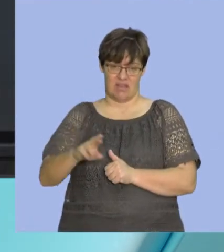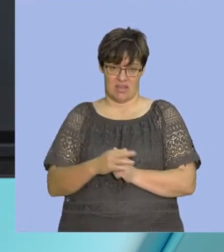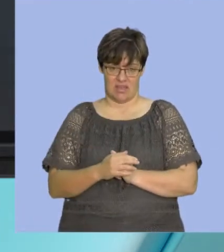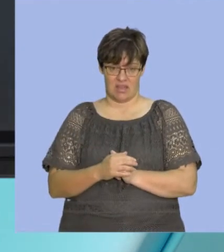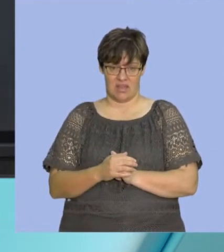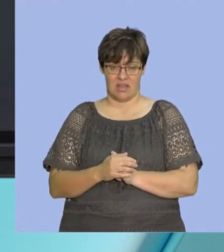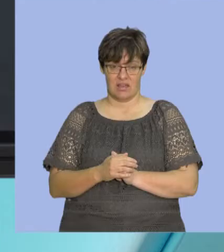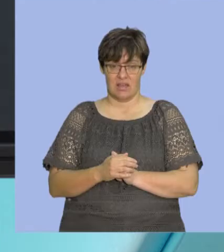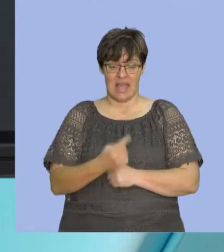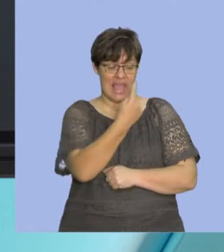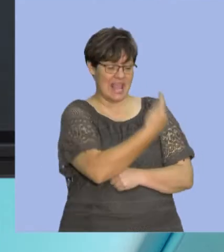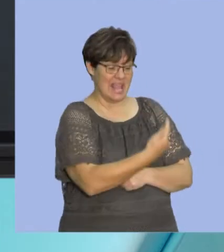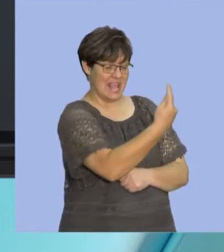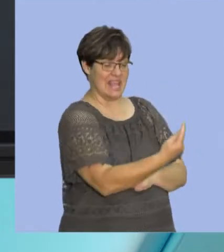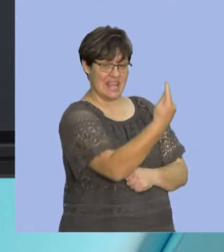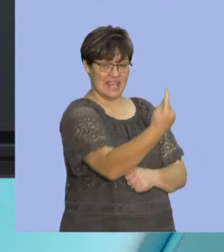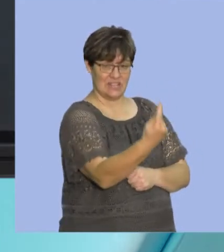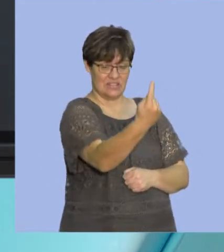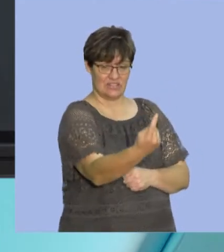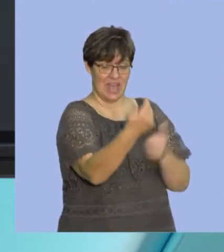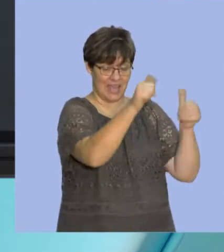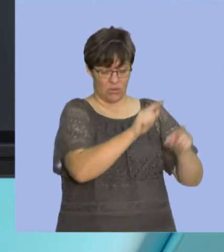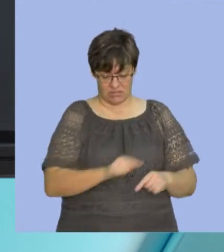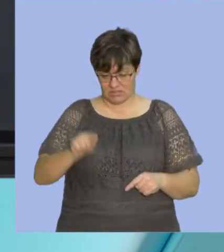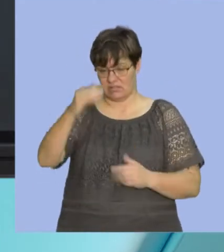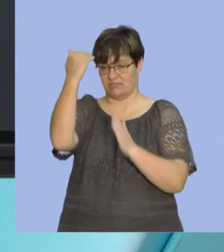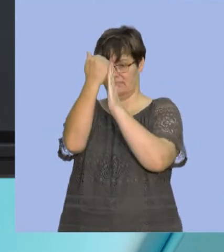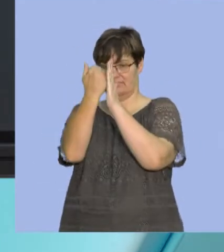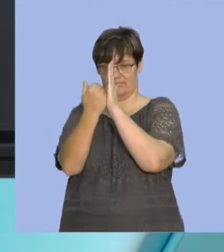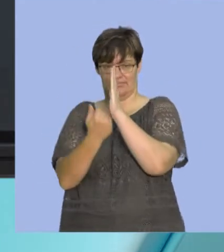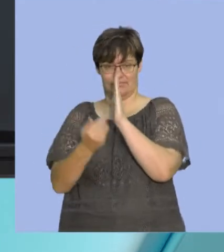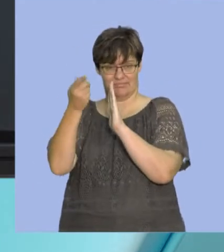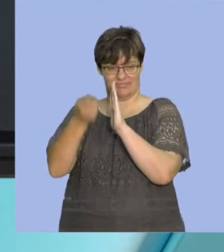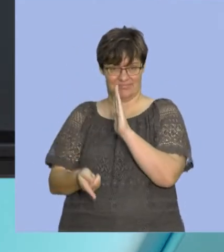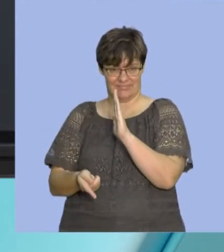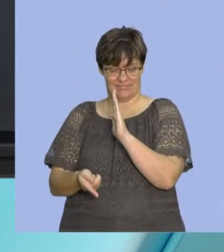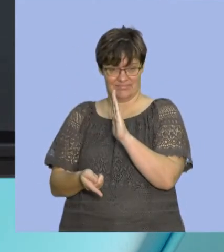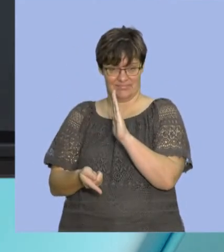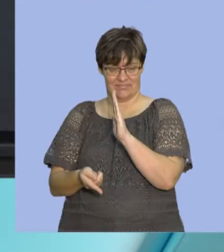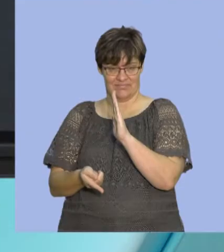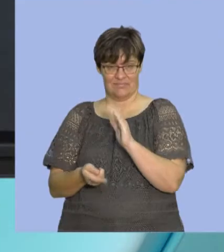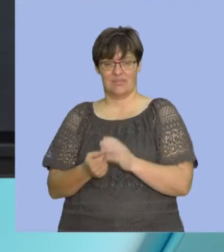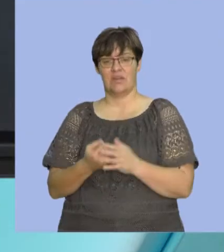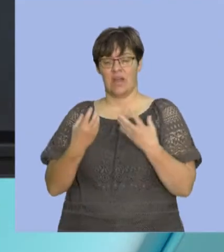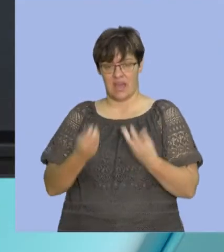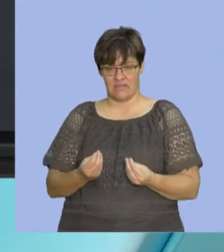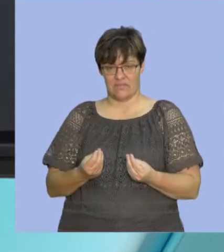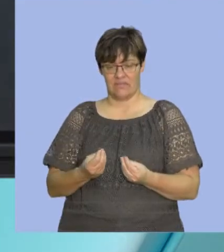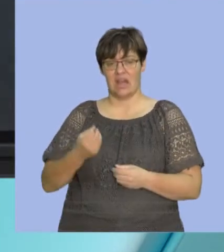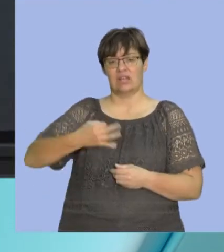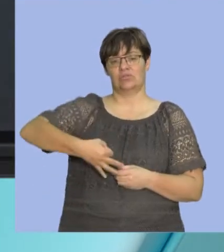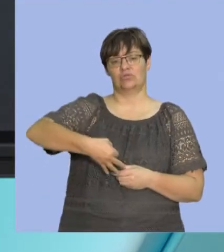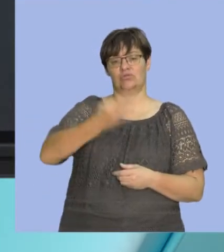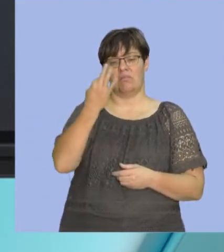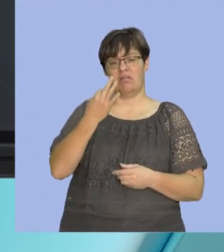the individual creditors' accounts are recorded, and therefore we have the triple